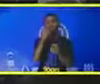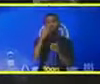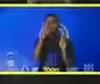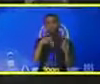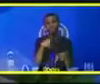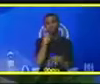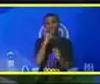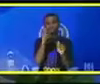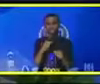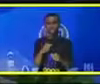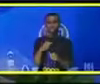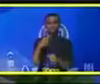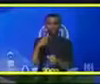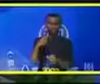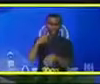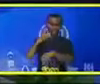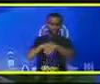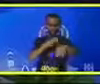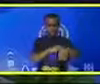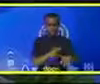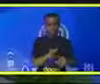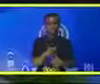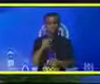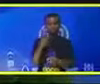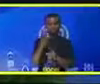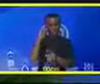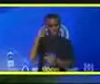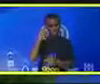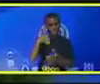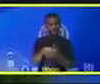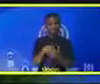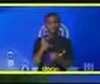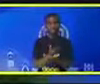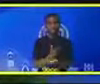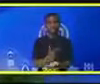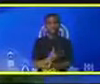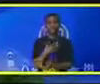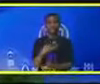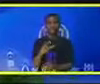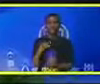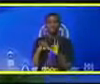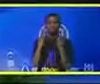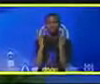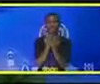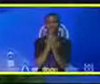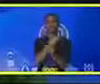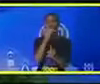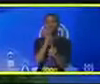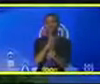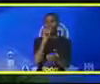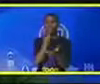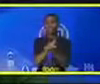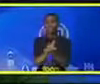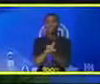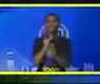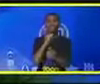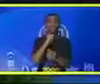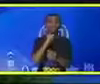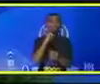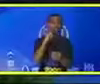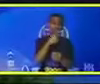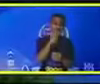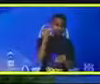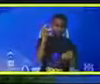you in Ghana and say, I like this family. That's it. Doesn't matter who likes it or not, it's